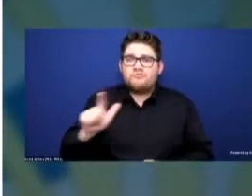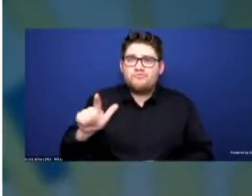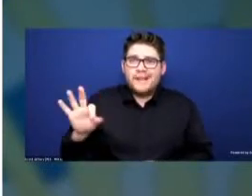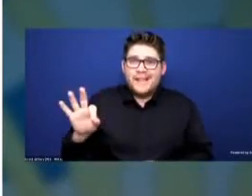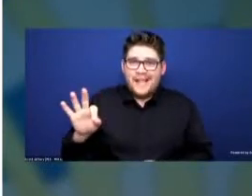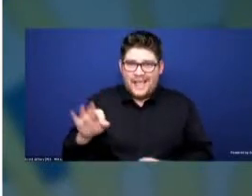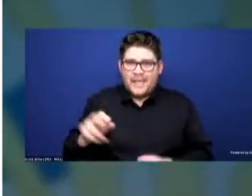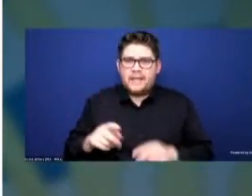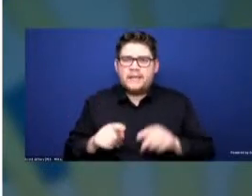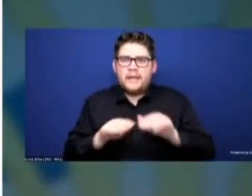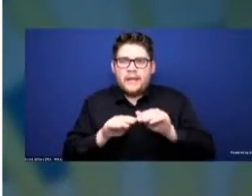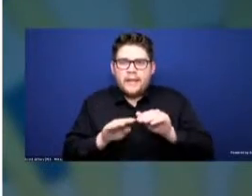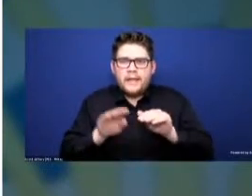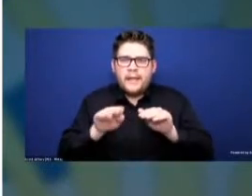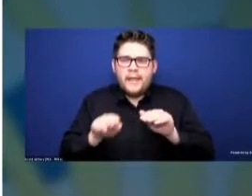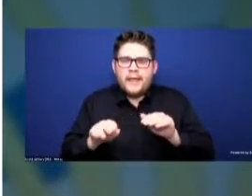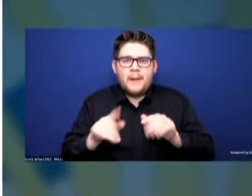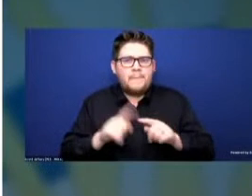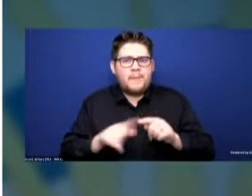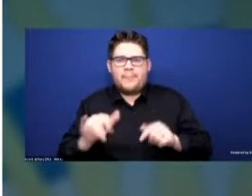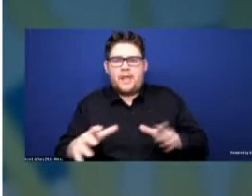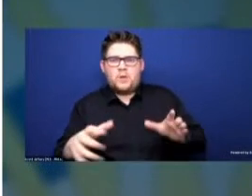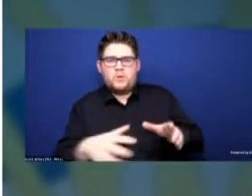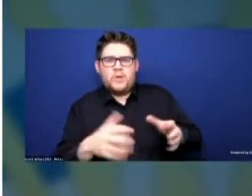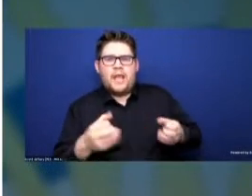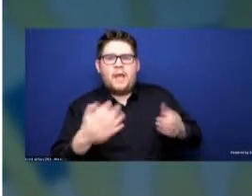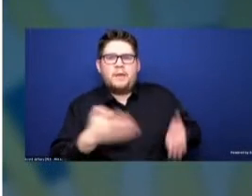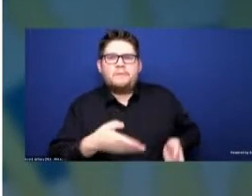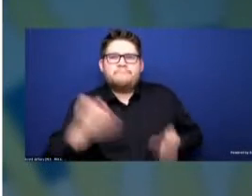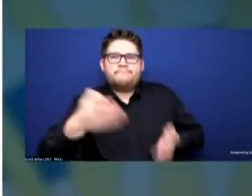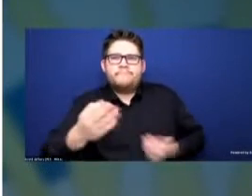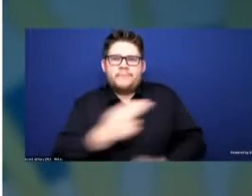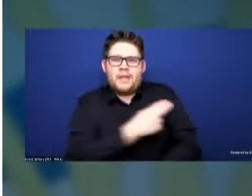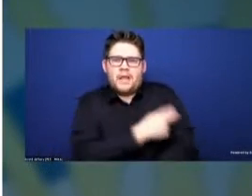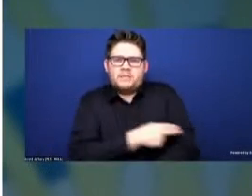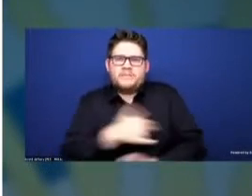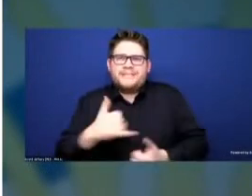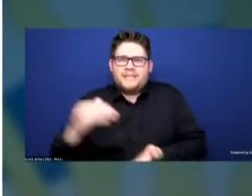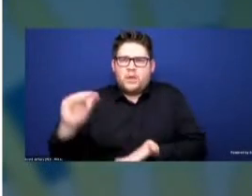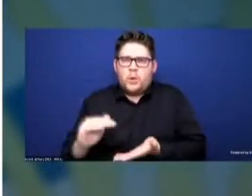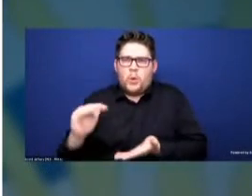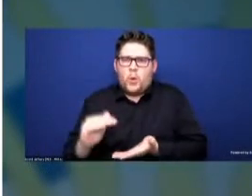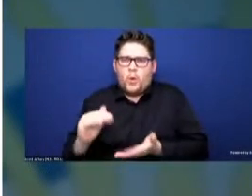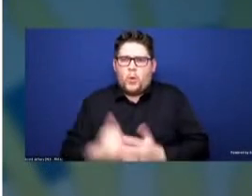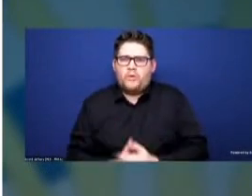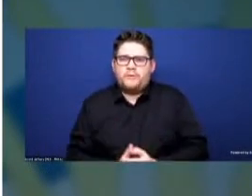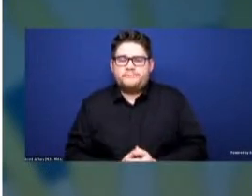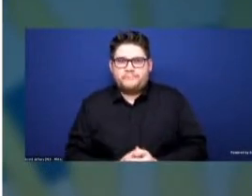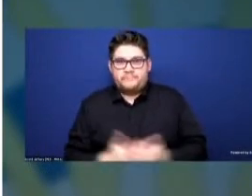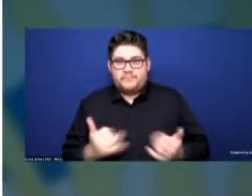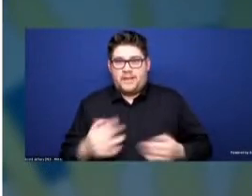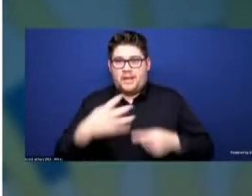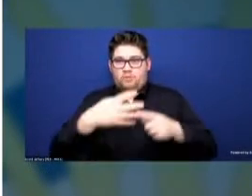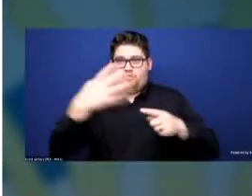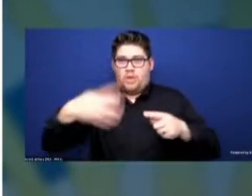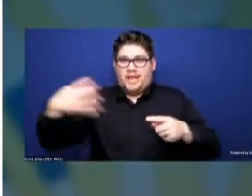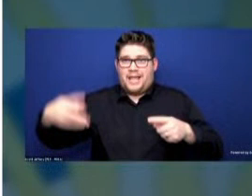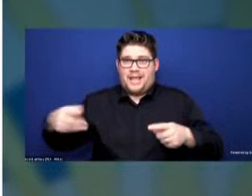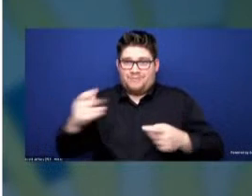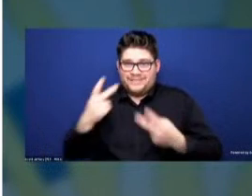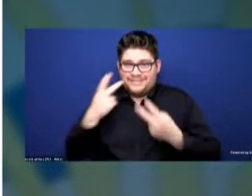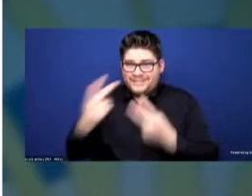So really what we're looking at is hospitalization is now being driven by people between the ages of 40